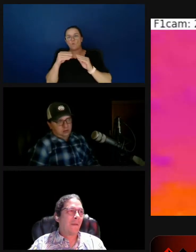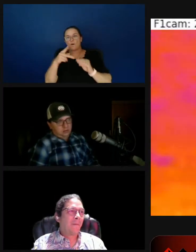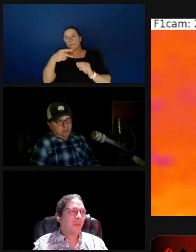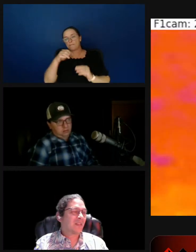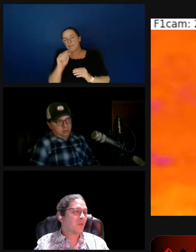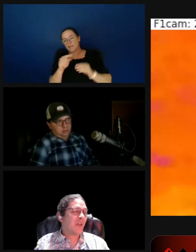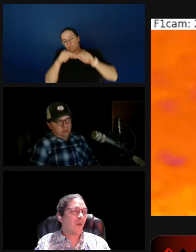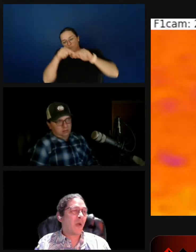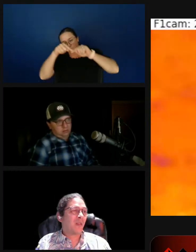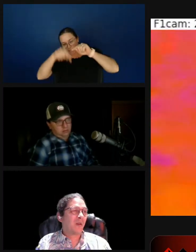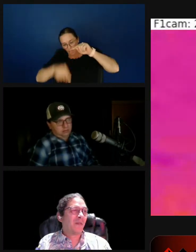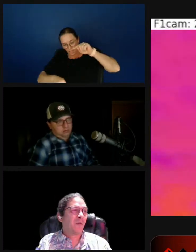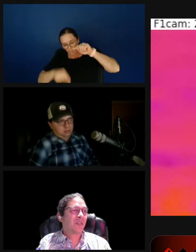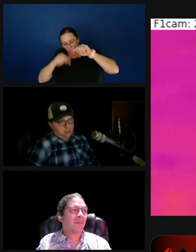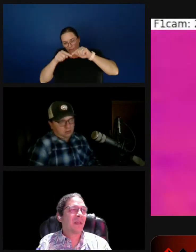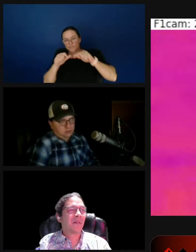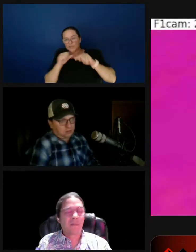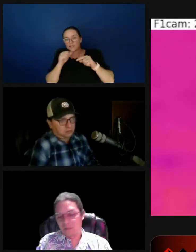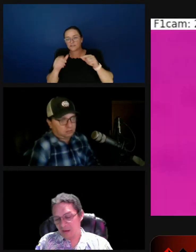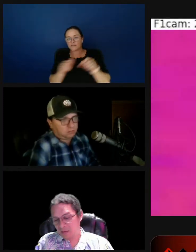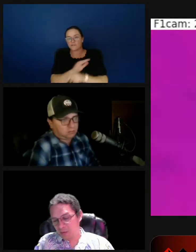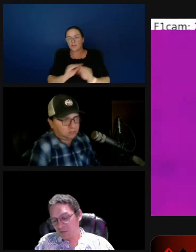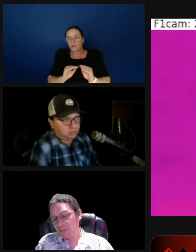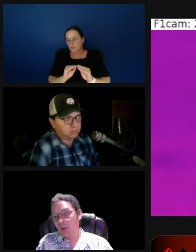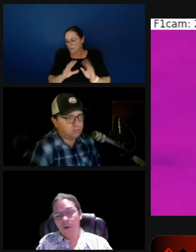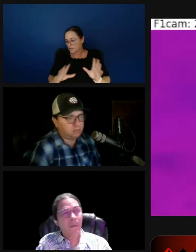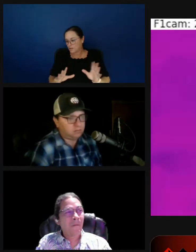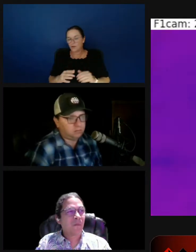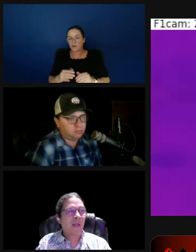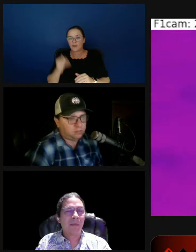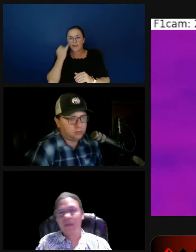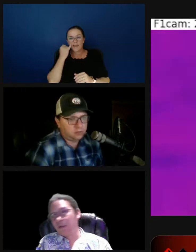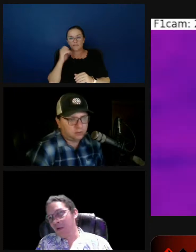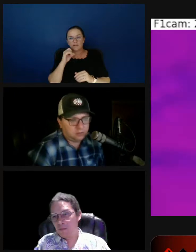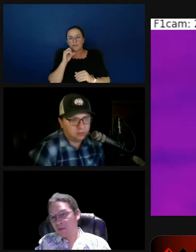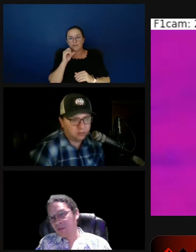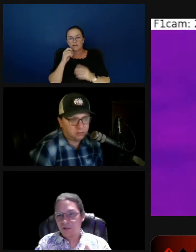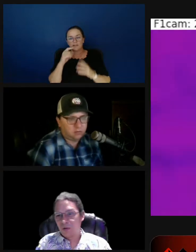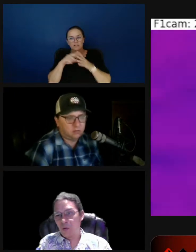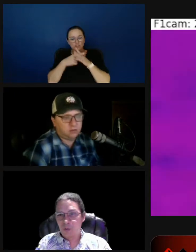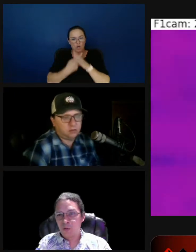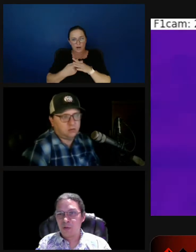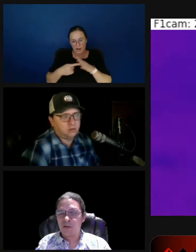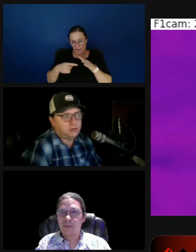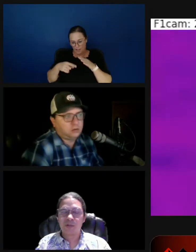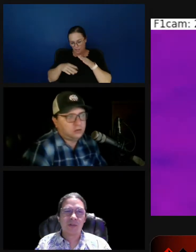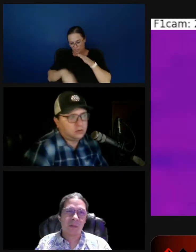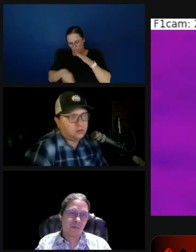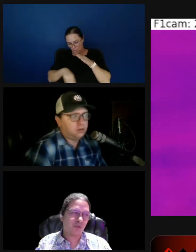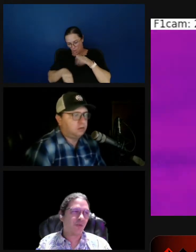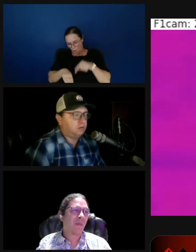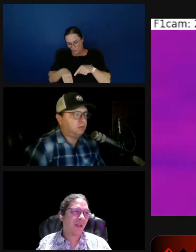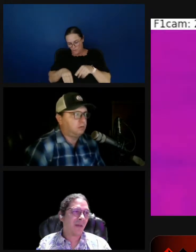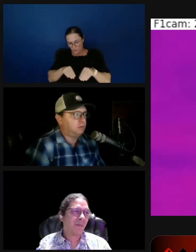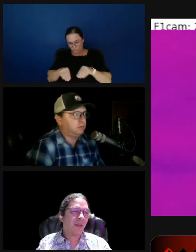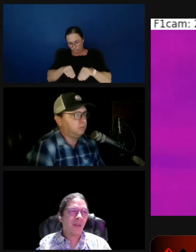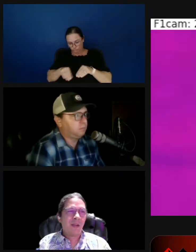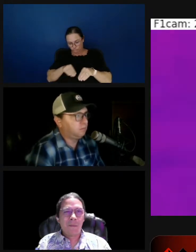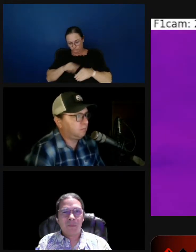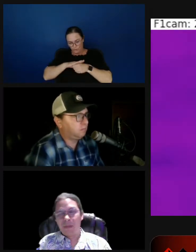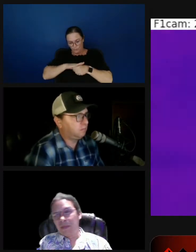So it's still not quite clear if it was something induced from below, like maybe the crater was starting to wiggle with a new eruption and pressure coming